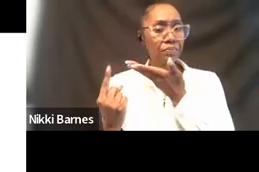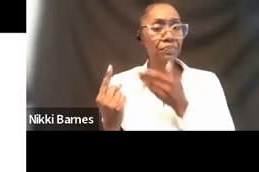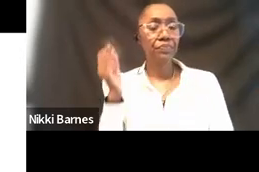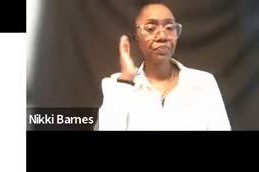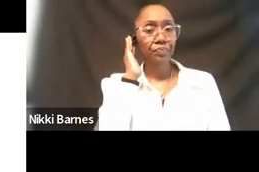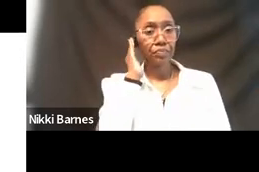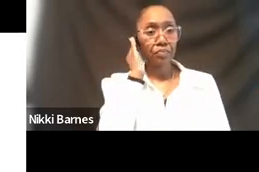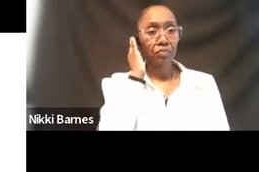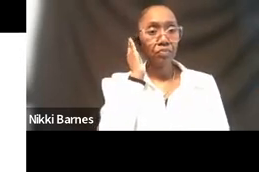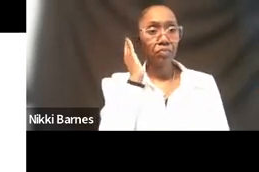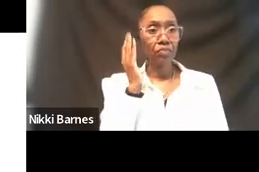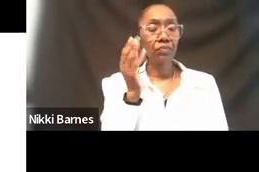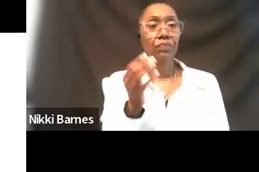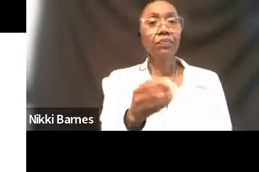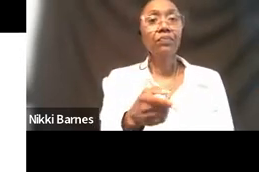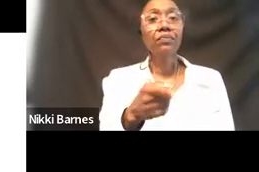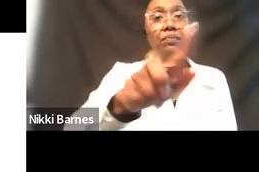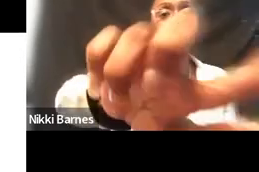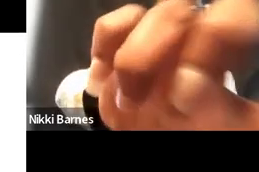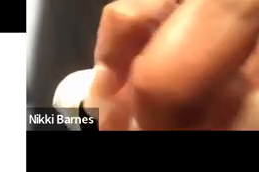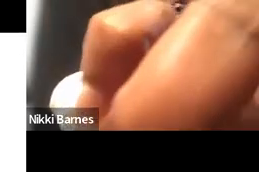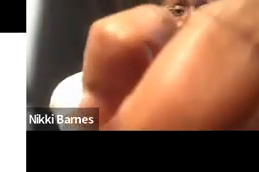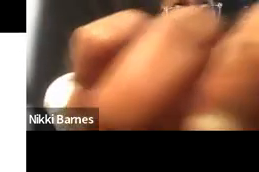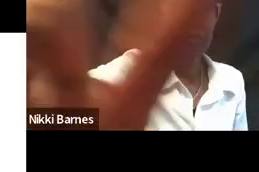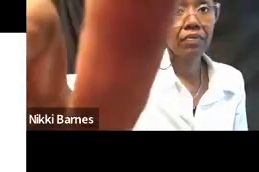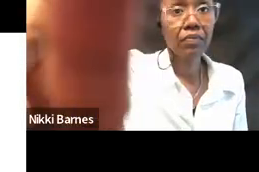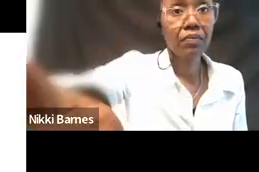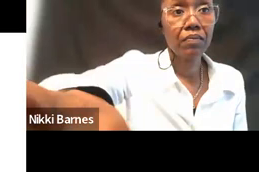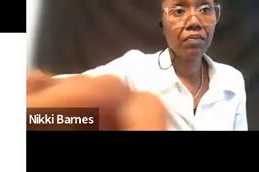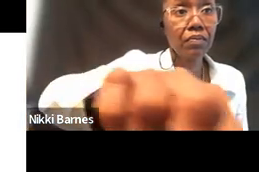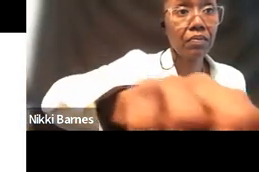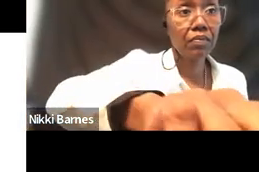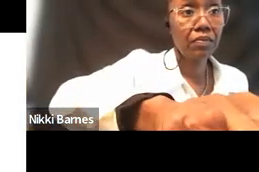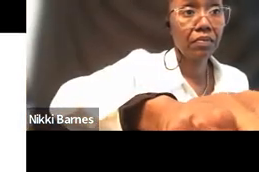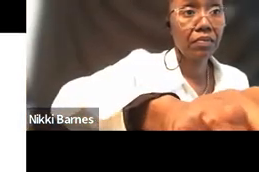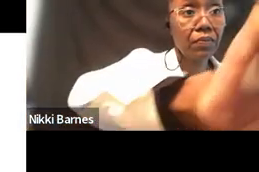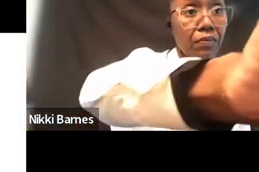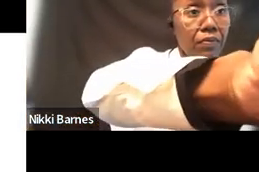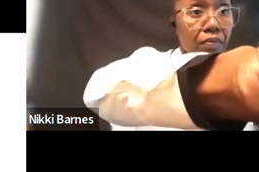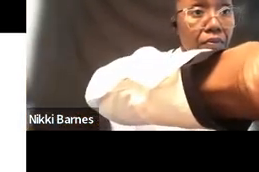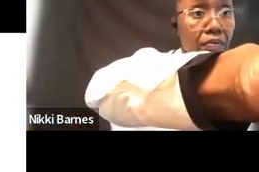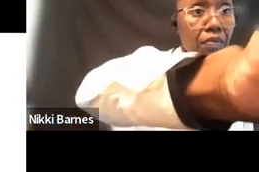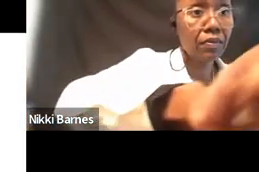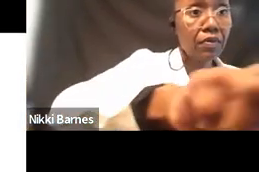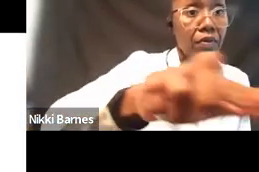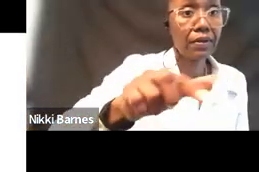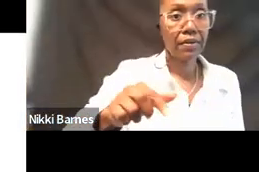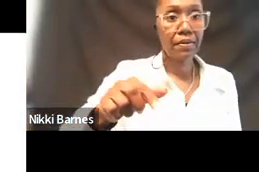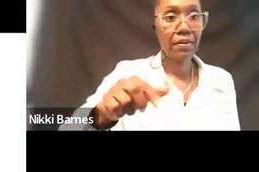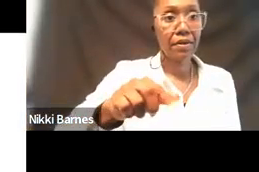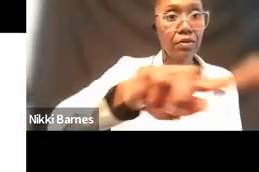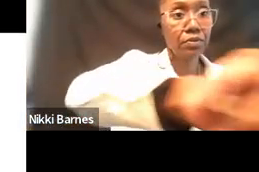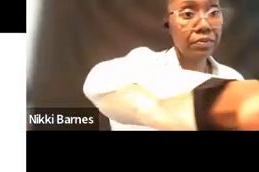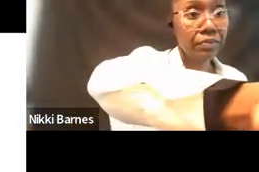Right here are my WH questions and my how, okay? Should I even administer